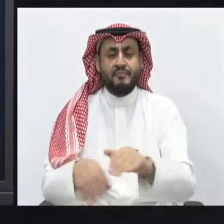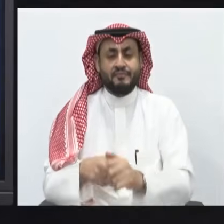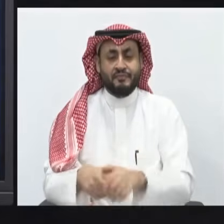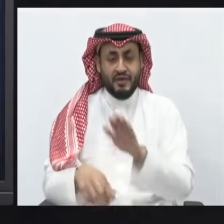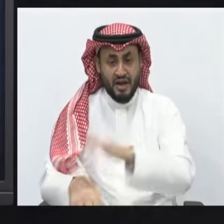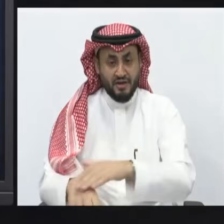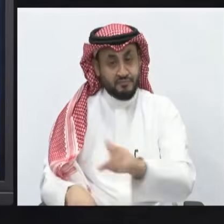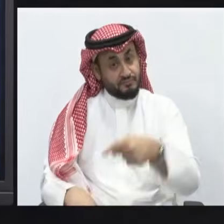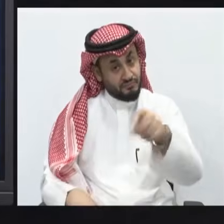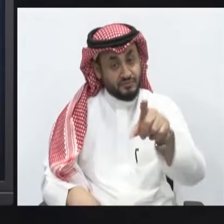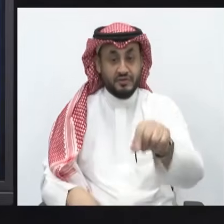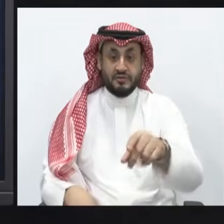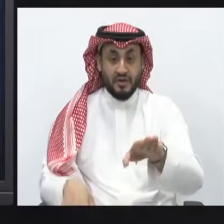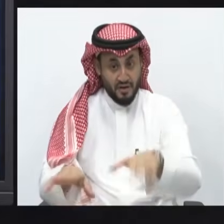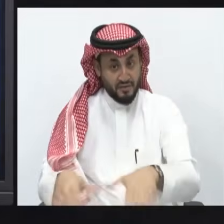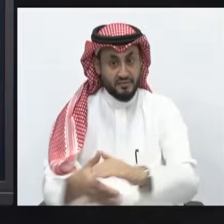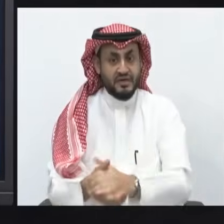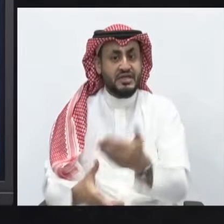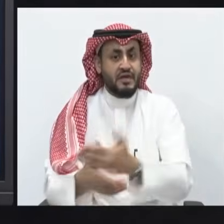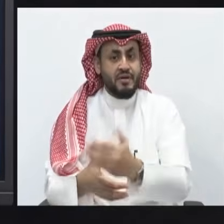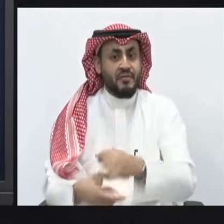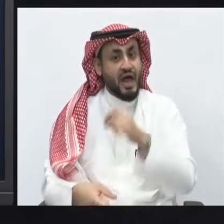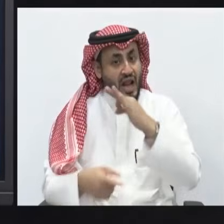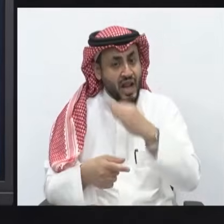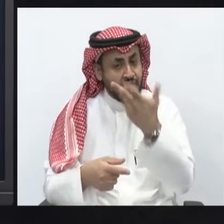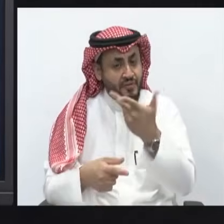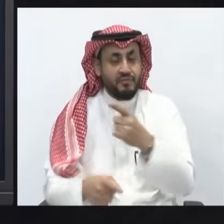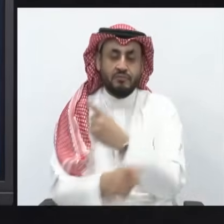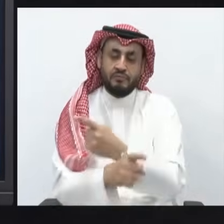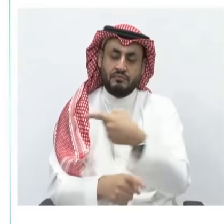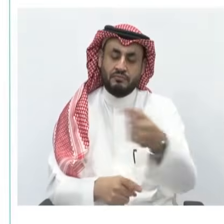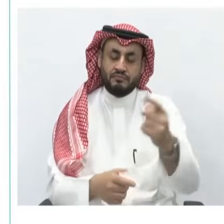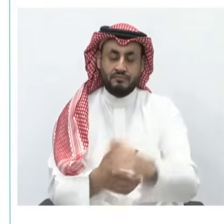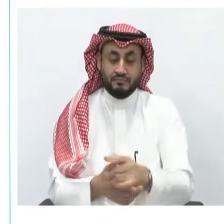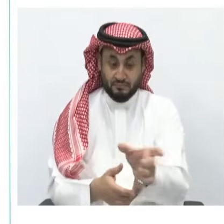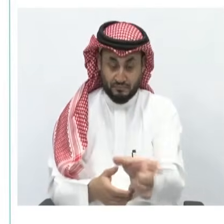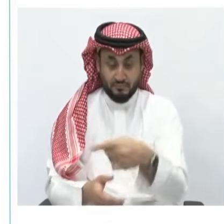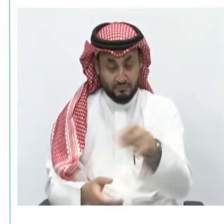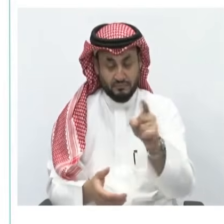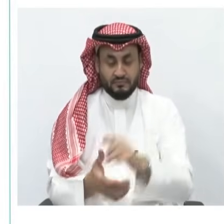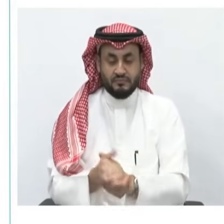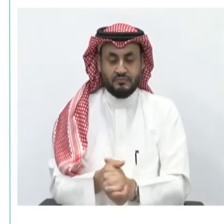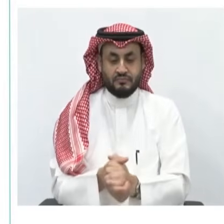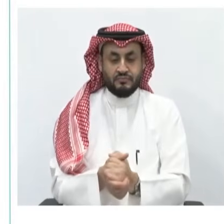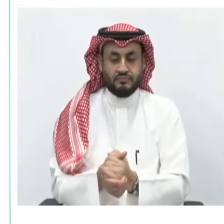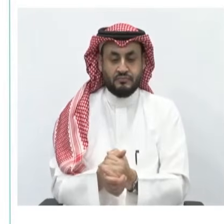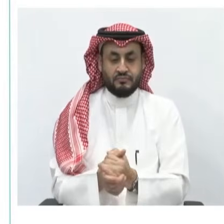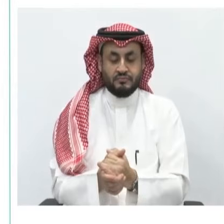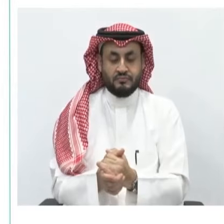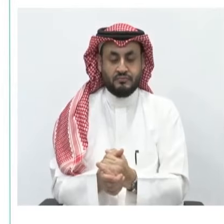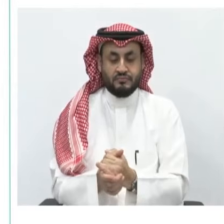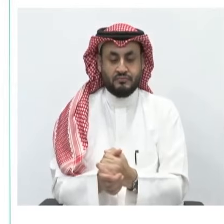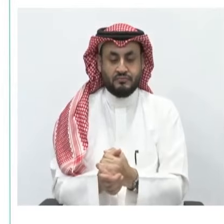Touch your knees. Yes, excellent. You touch it. Excellent. So if I say the teacher says, touch your knees, excellent. That's right.